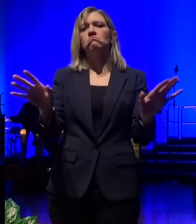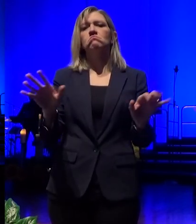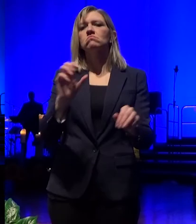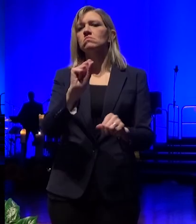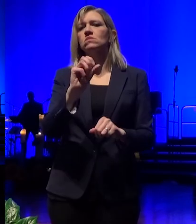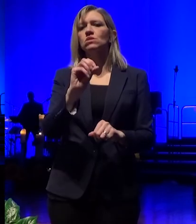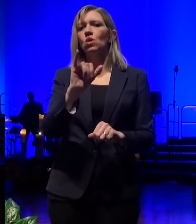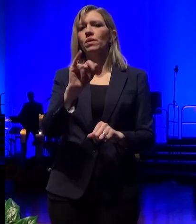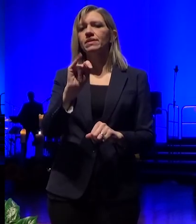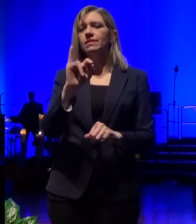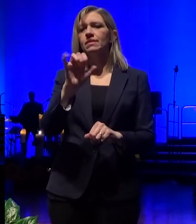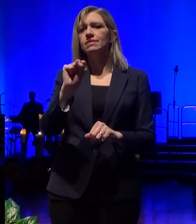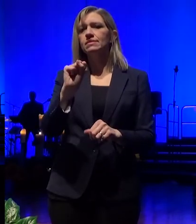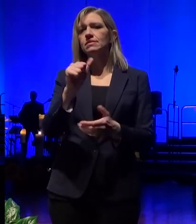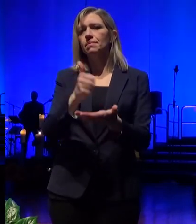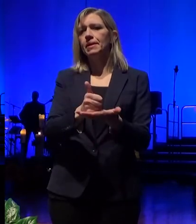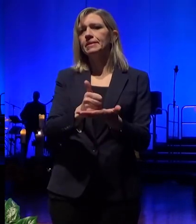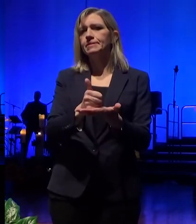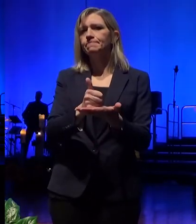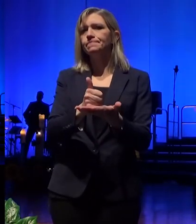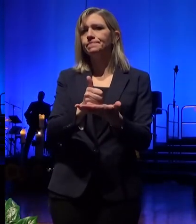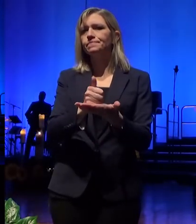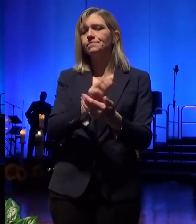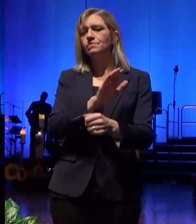And so it is. Amen.